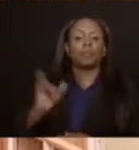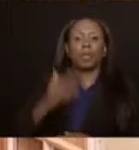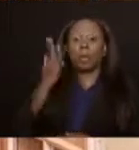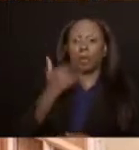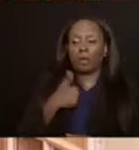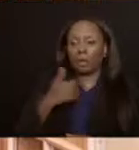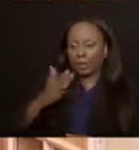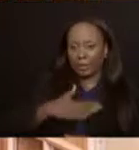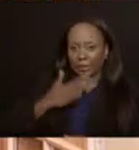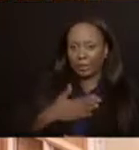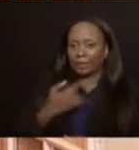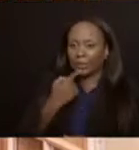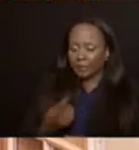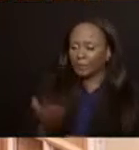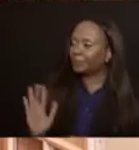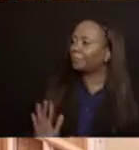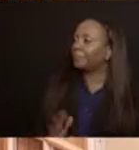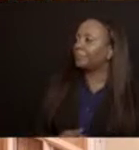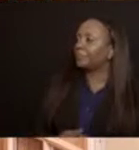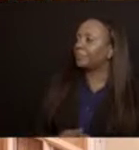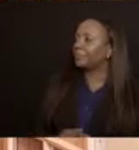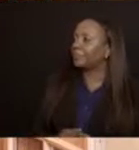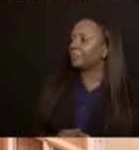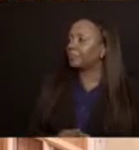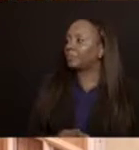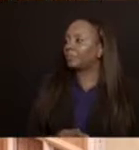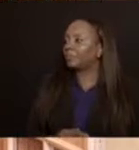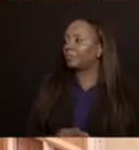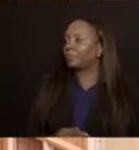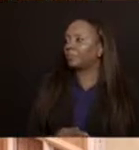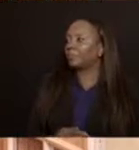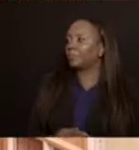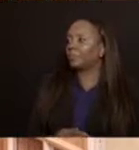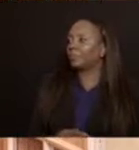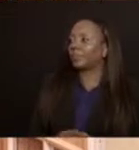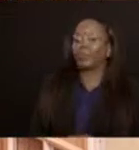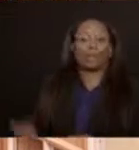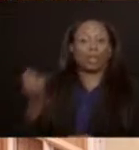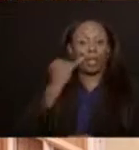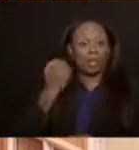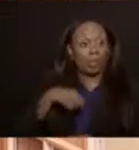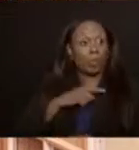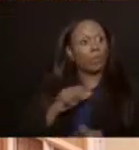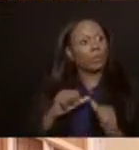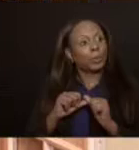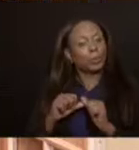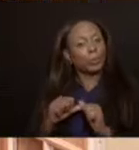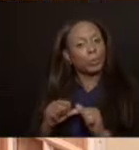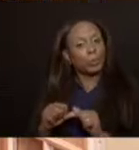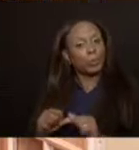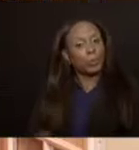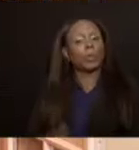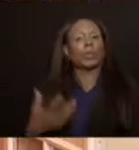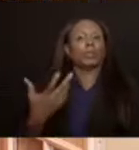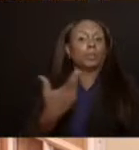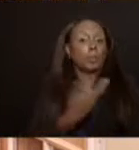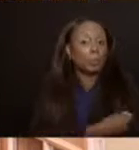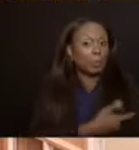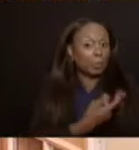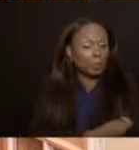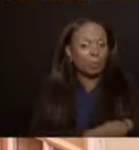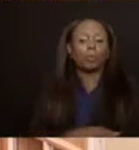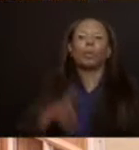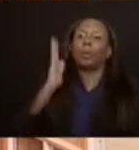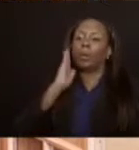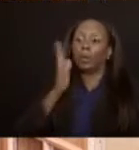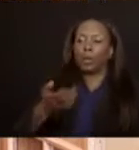report that if we can continue at this level, believe you me, we will make it. But we